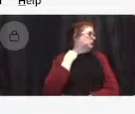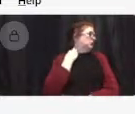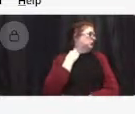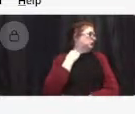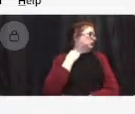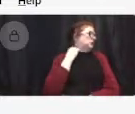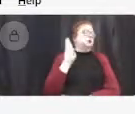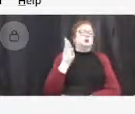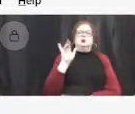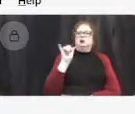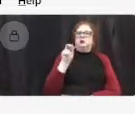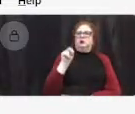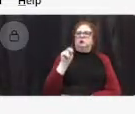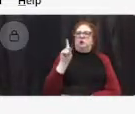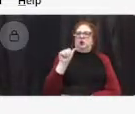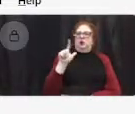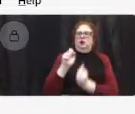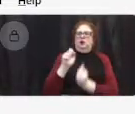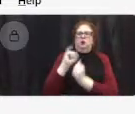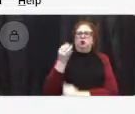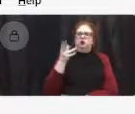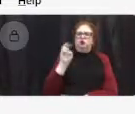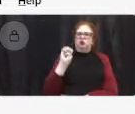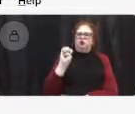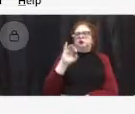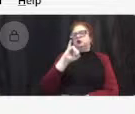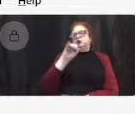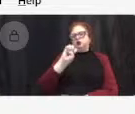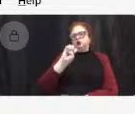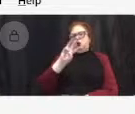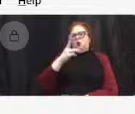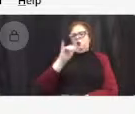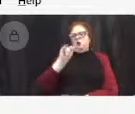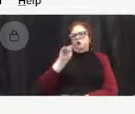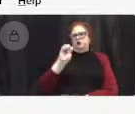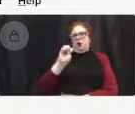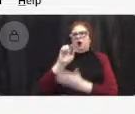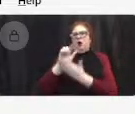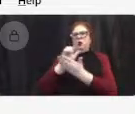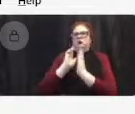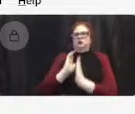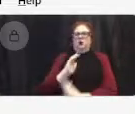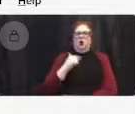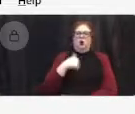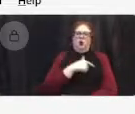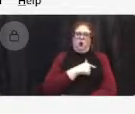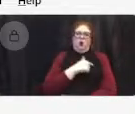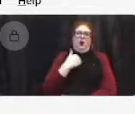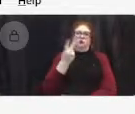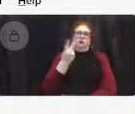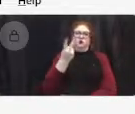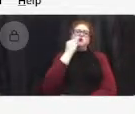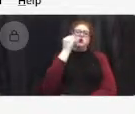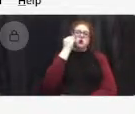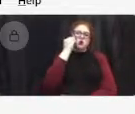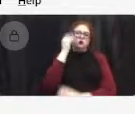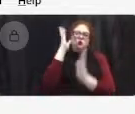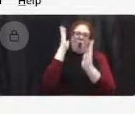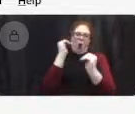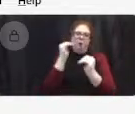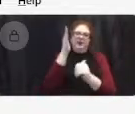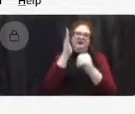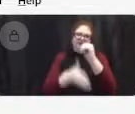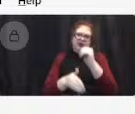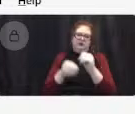Brian Dale with Joe White and Associates. 2 of the homes are hoping to be completed in the next 2 weeks, and they